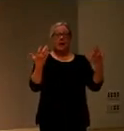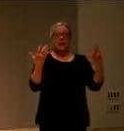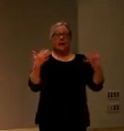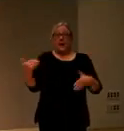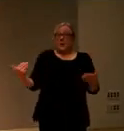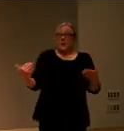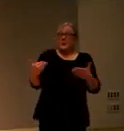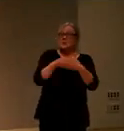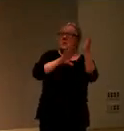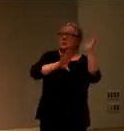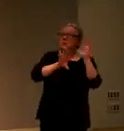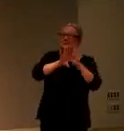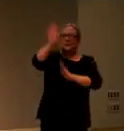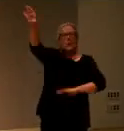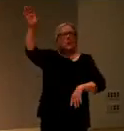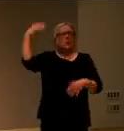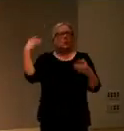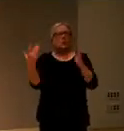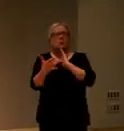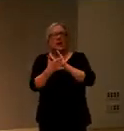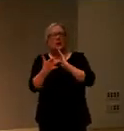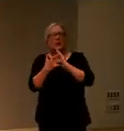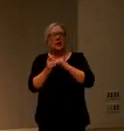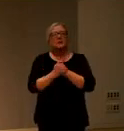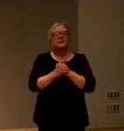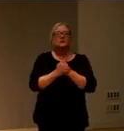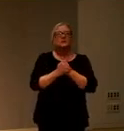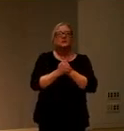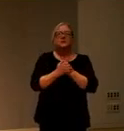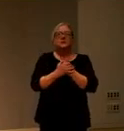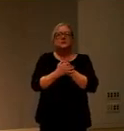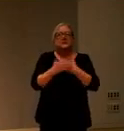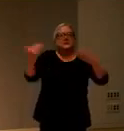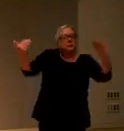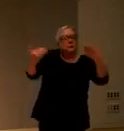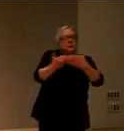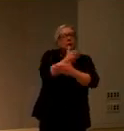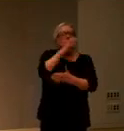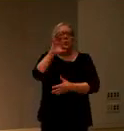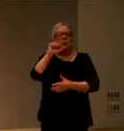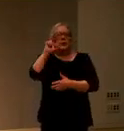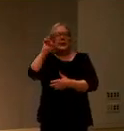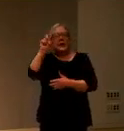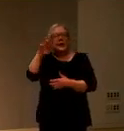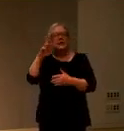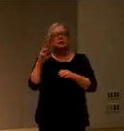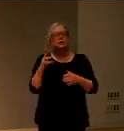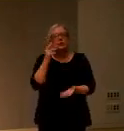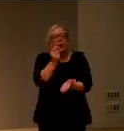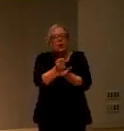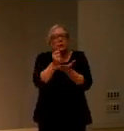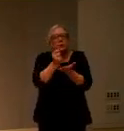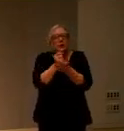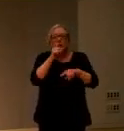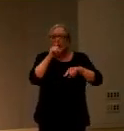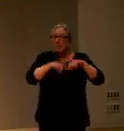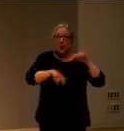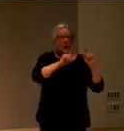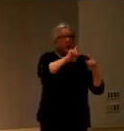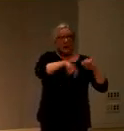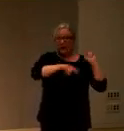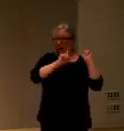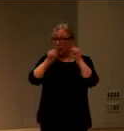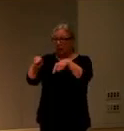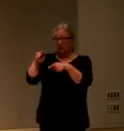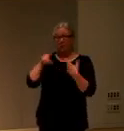technology. You have the latest cancer treatment. But if you can't actually get to a hospital that has power, that is able to administer the